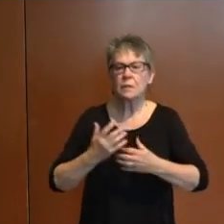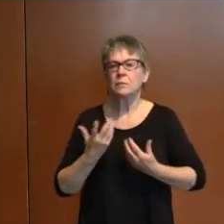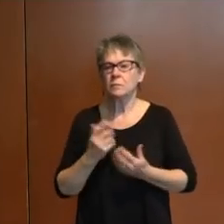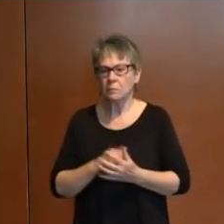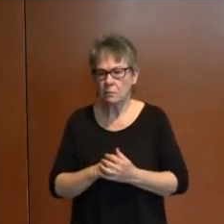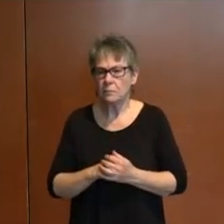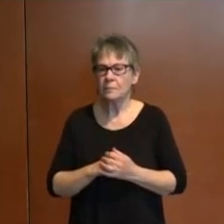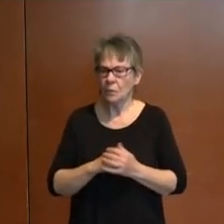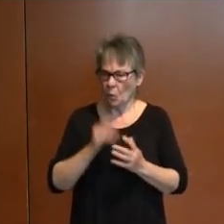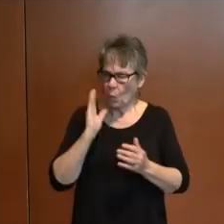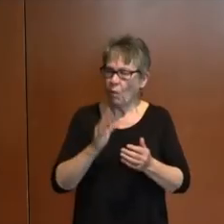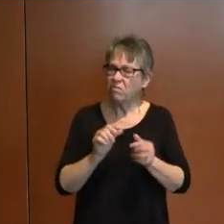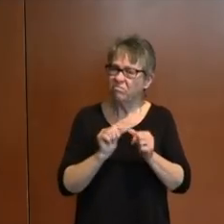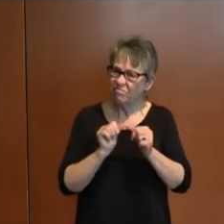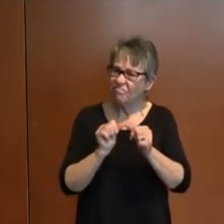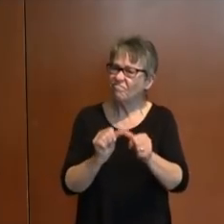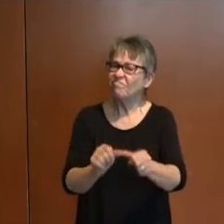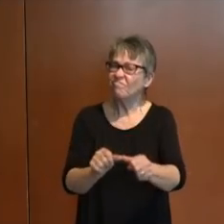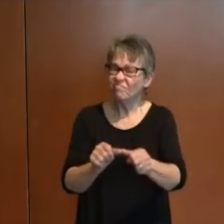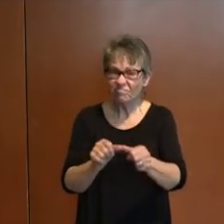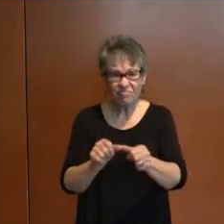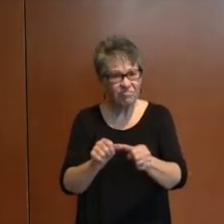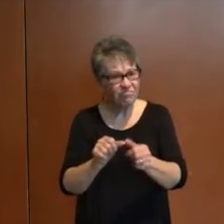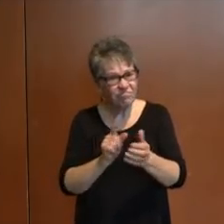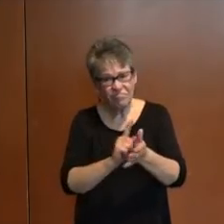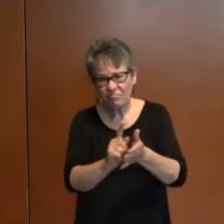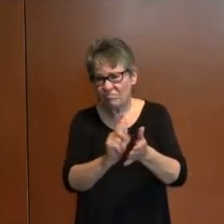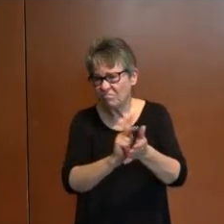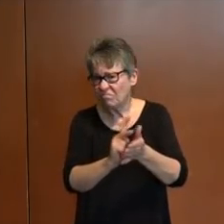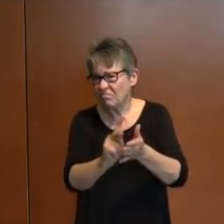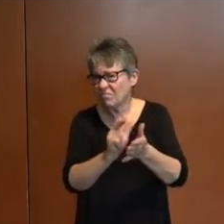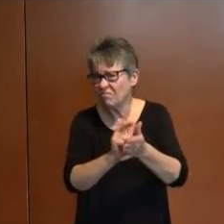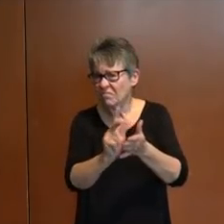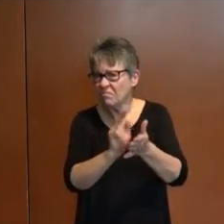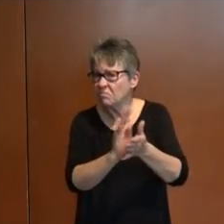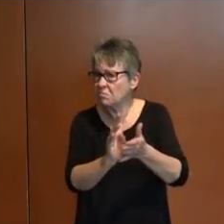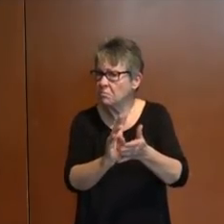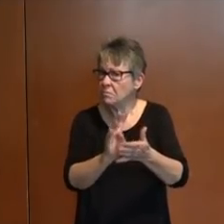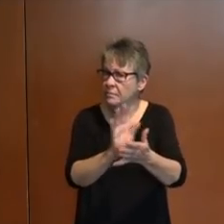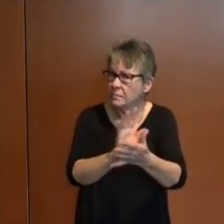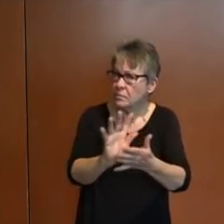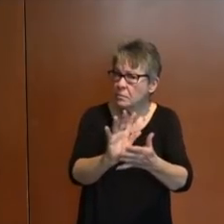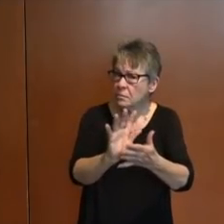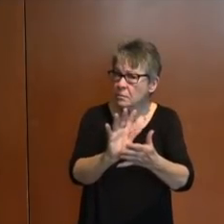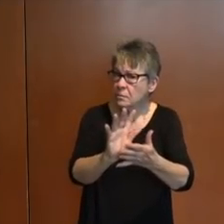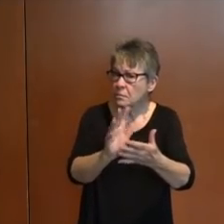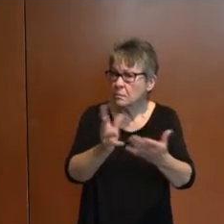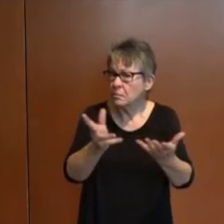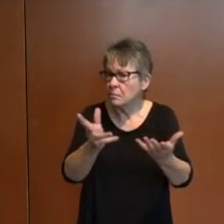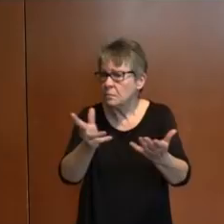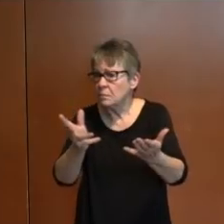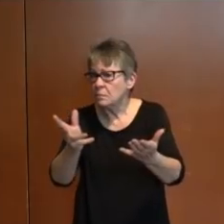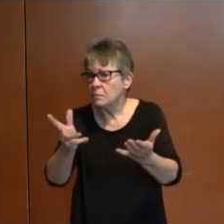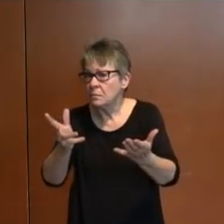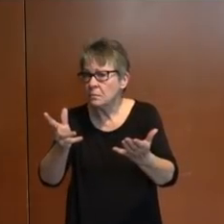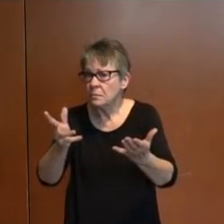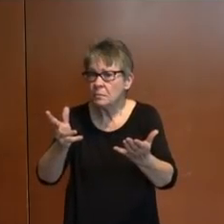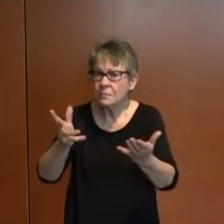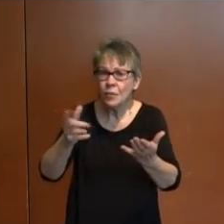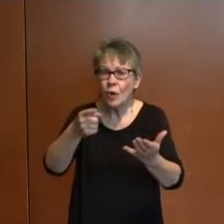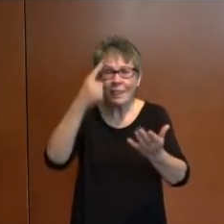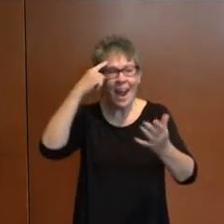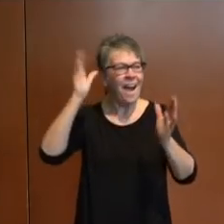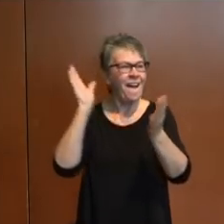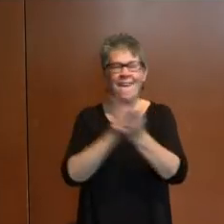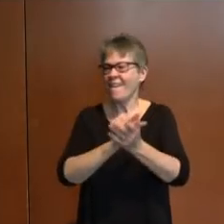remind everybody that we're not in a sprint here. We're not going to know by the weekend whether or not we won this thing. This is a marathon. You know,